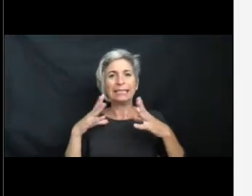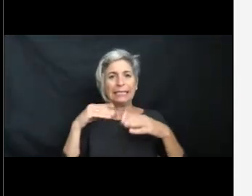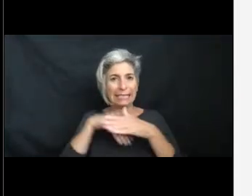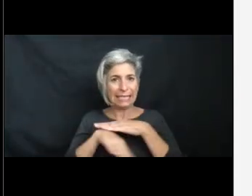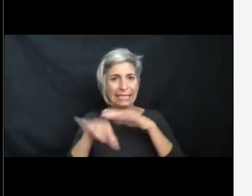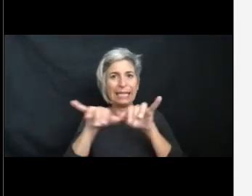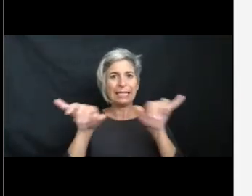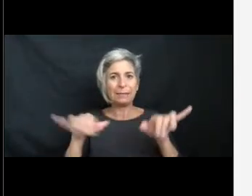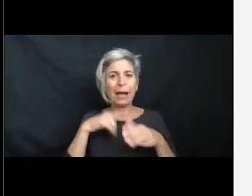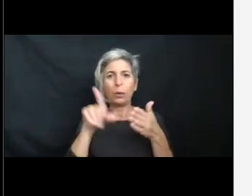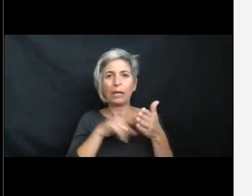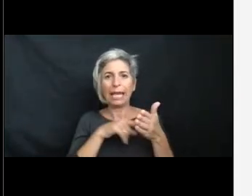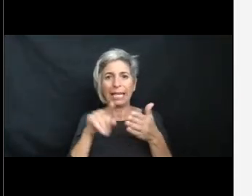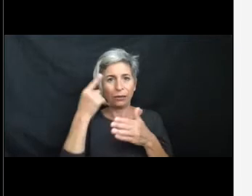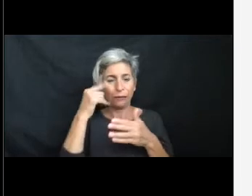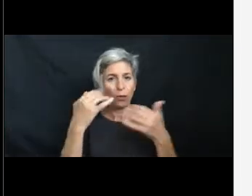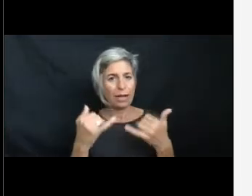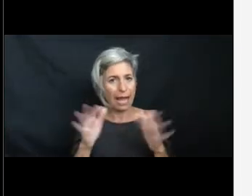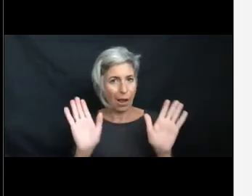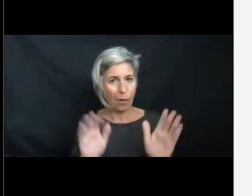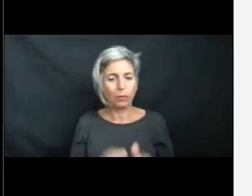now.